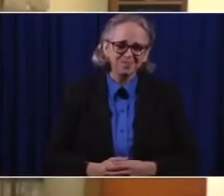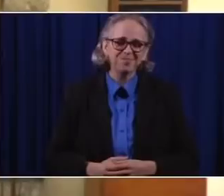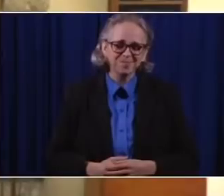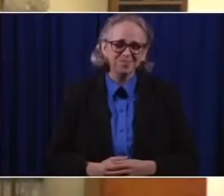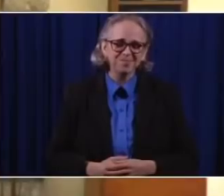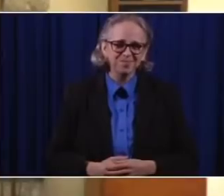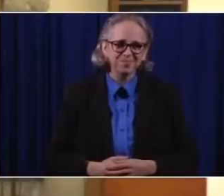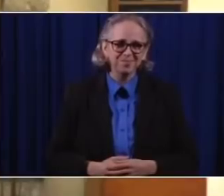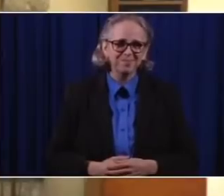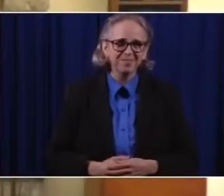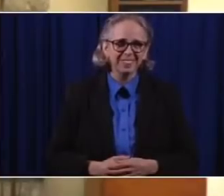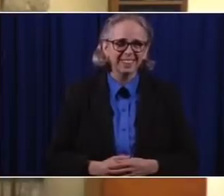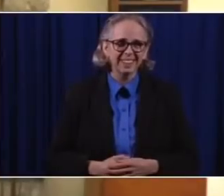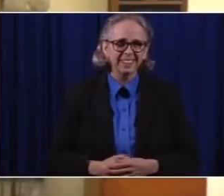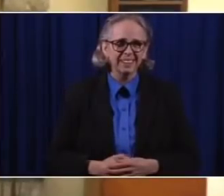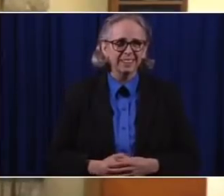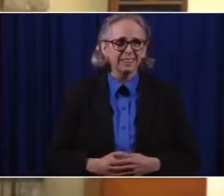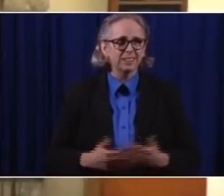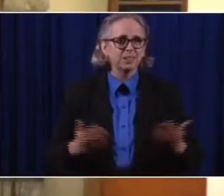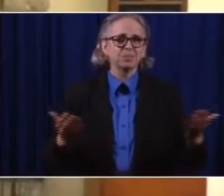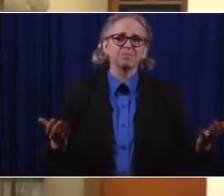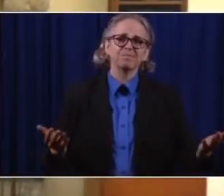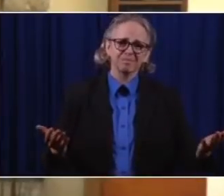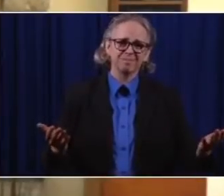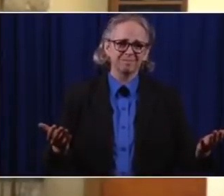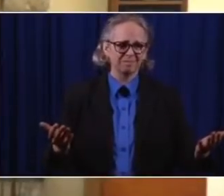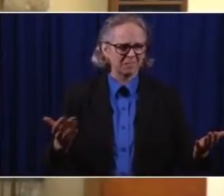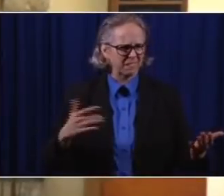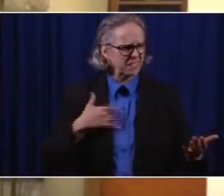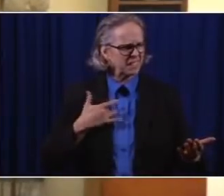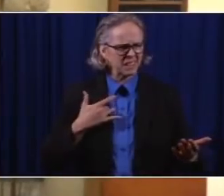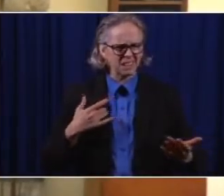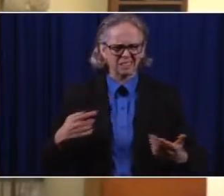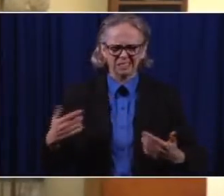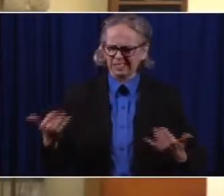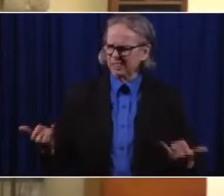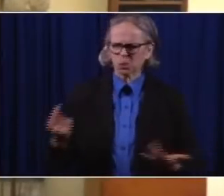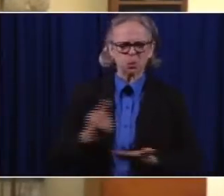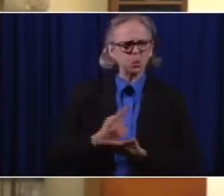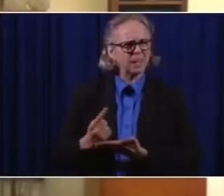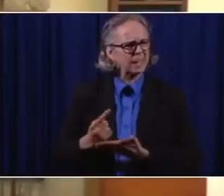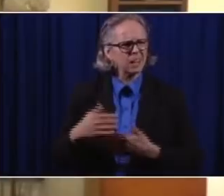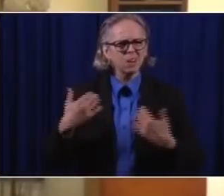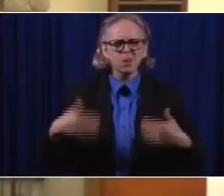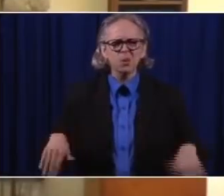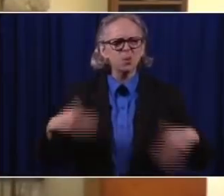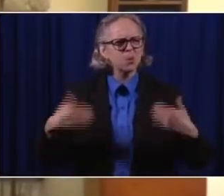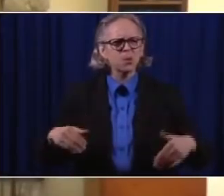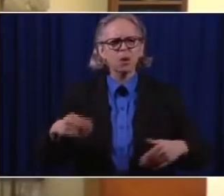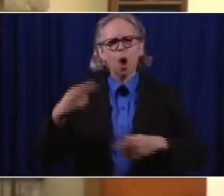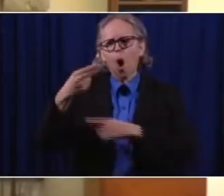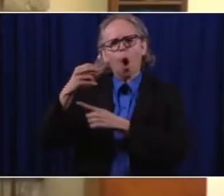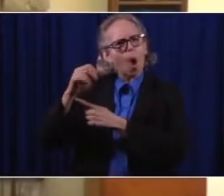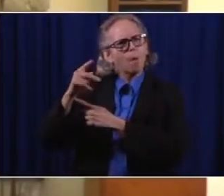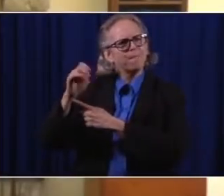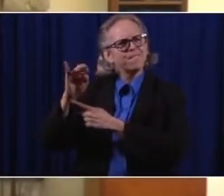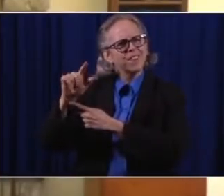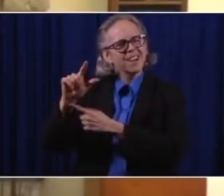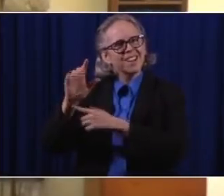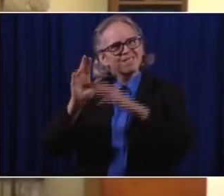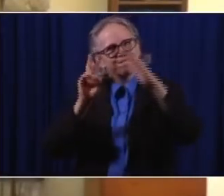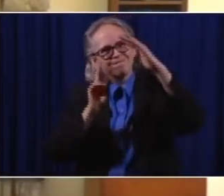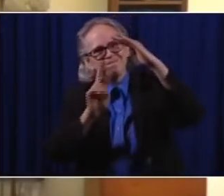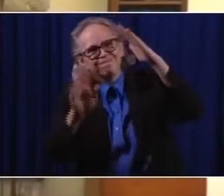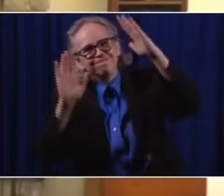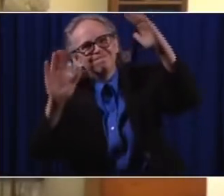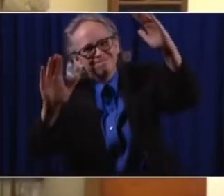I think this has been a very hopeful week across this country, certainly here in Ohio, with the